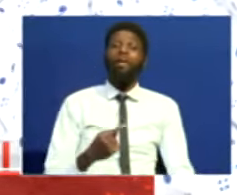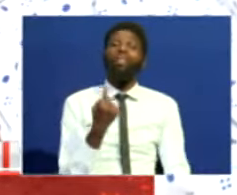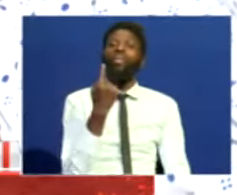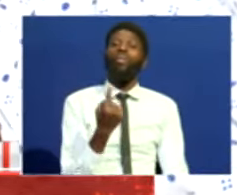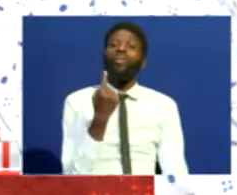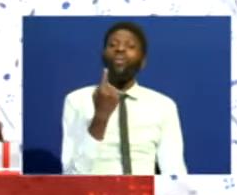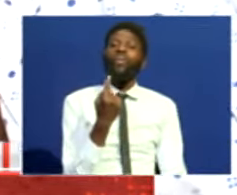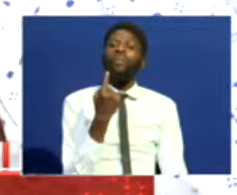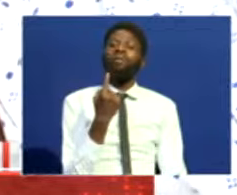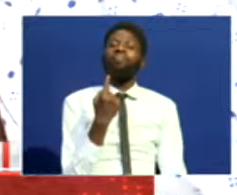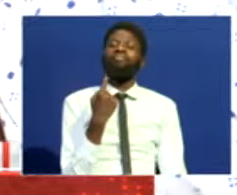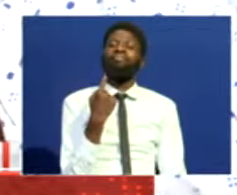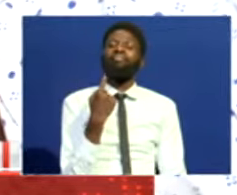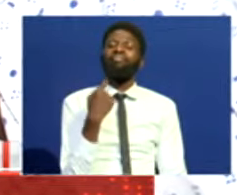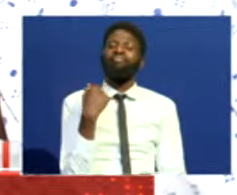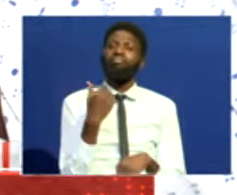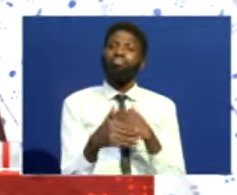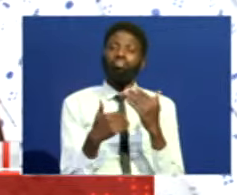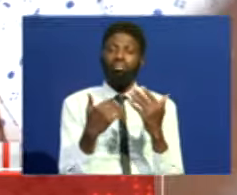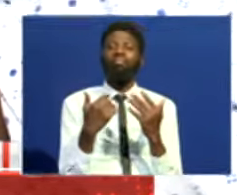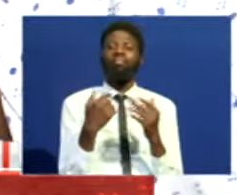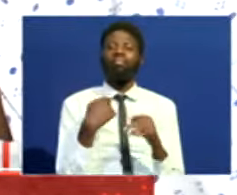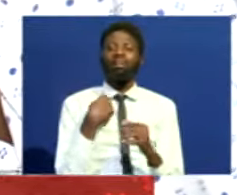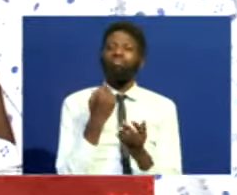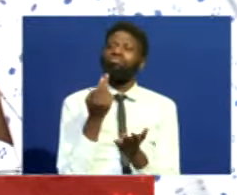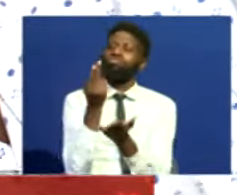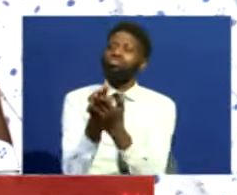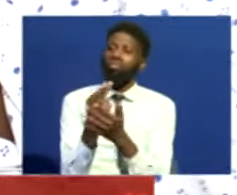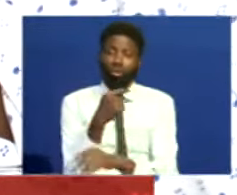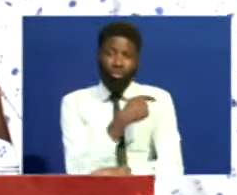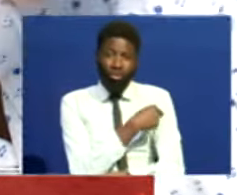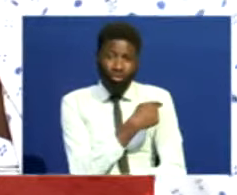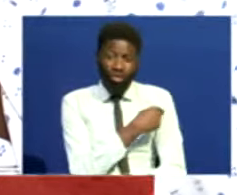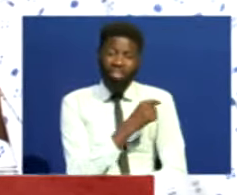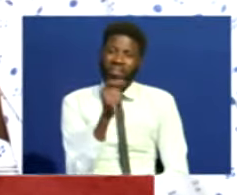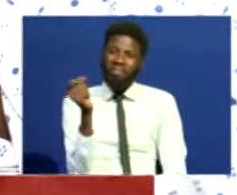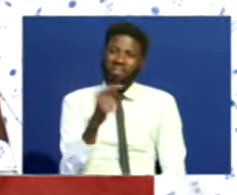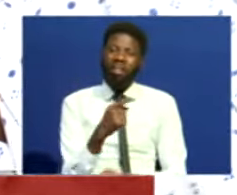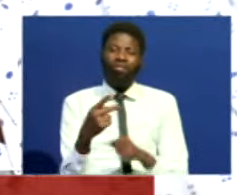Then I was taken to hospital from July.